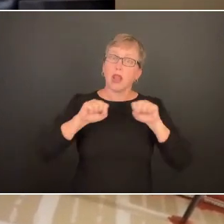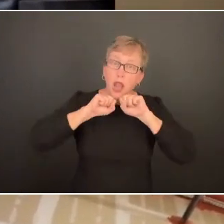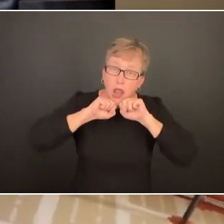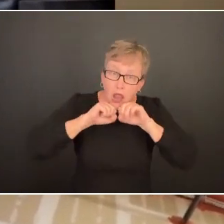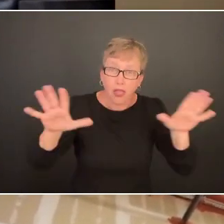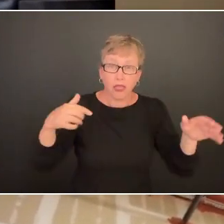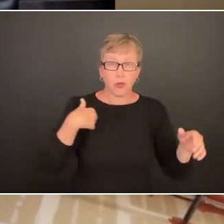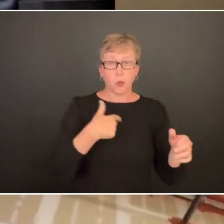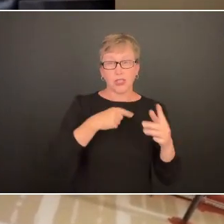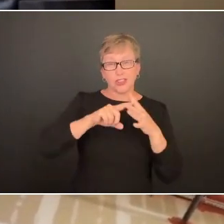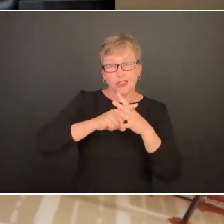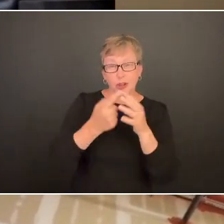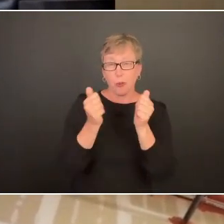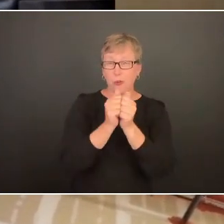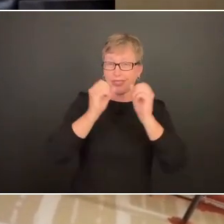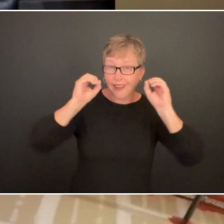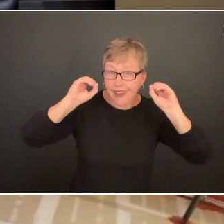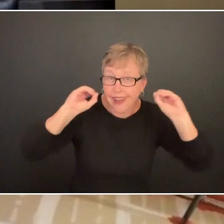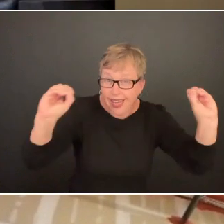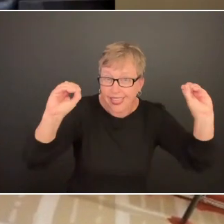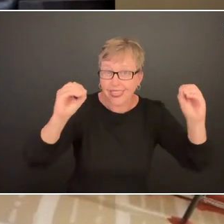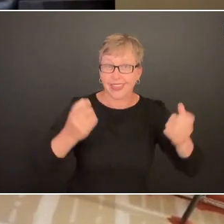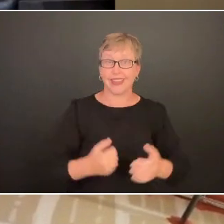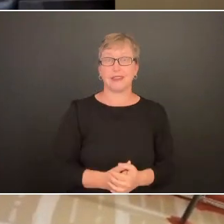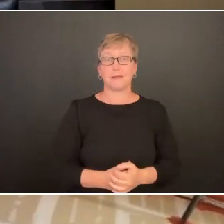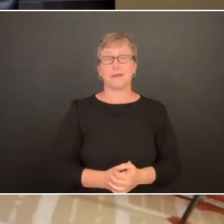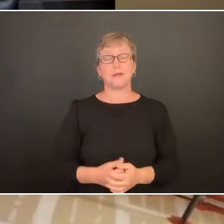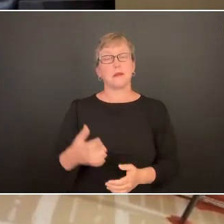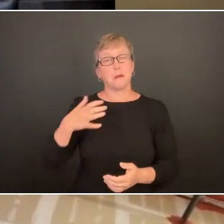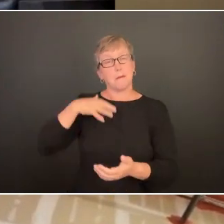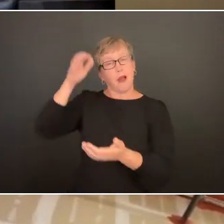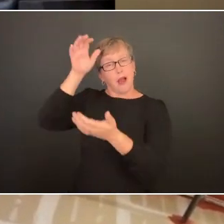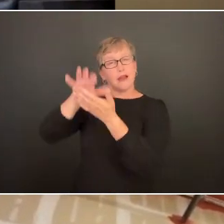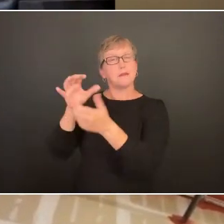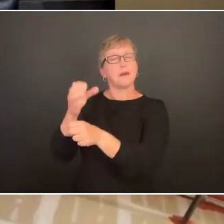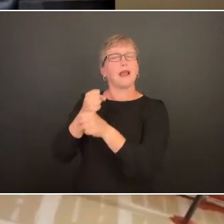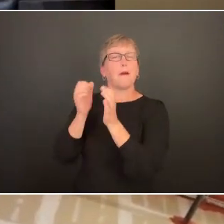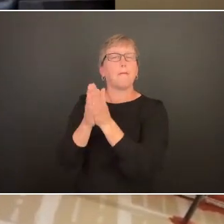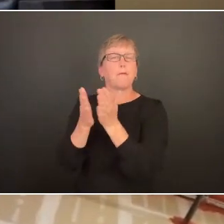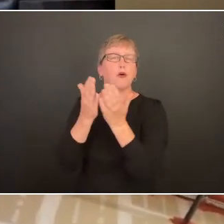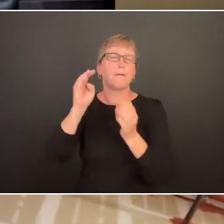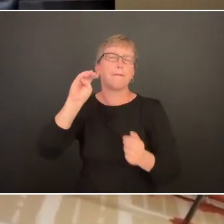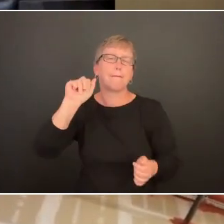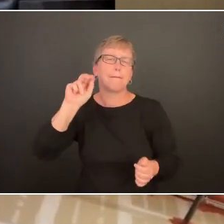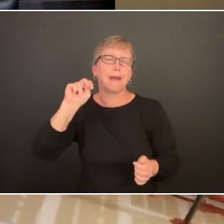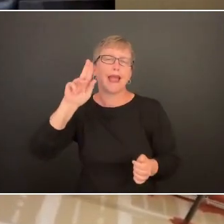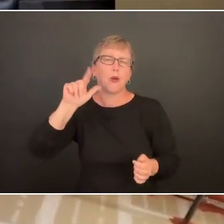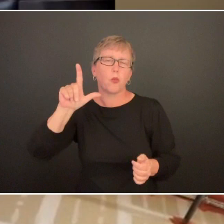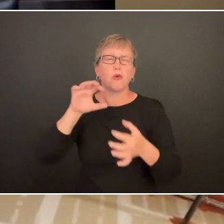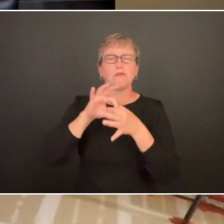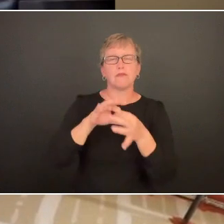And so for rehab, there was nothing. So we were both coming out of nothing. And then when I